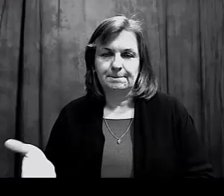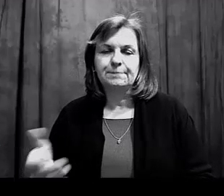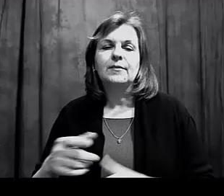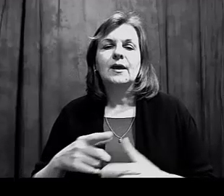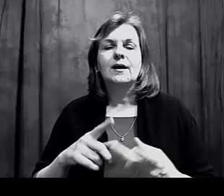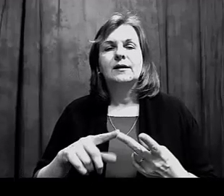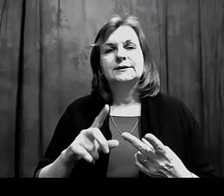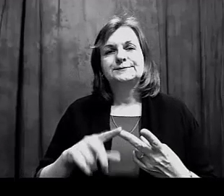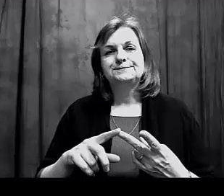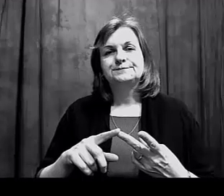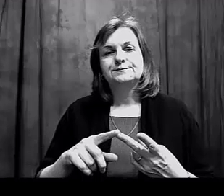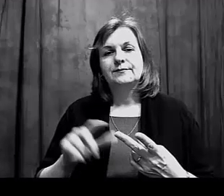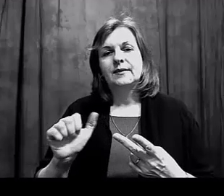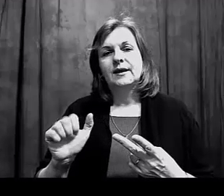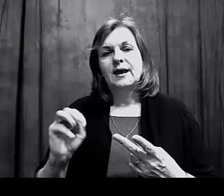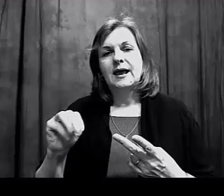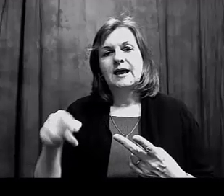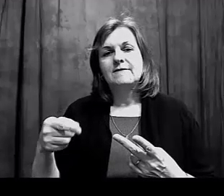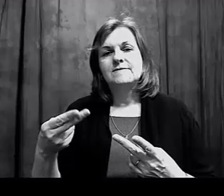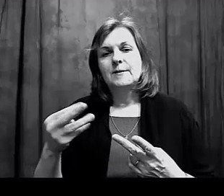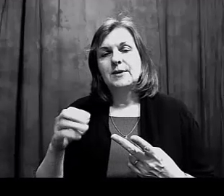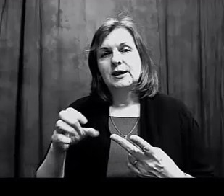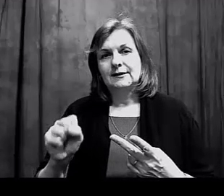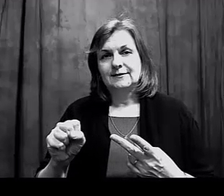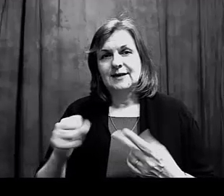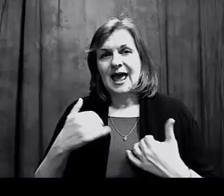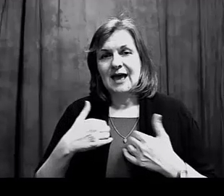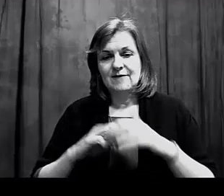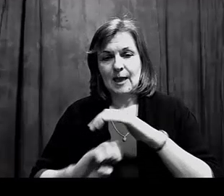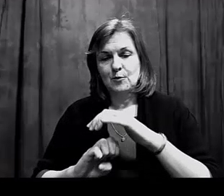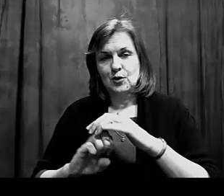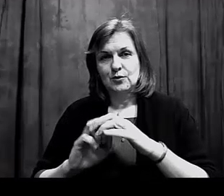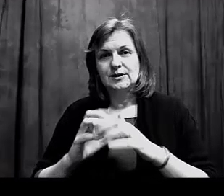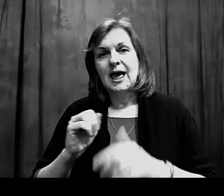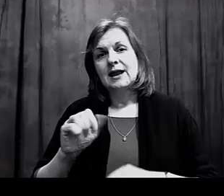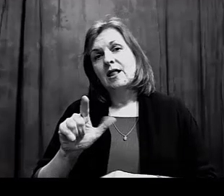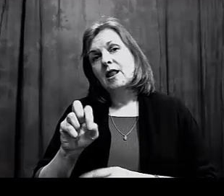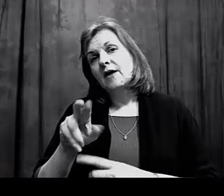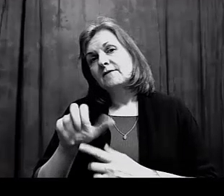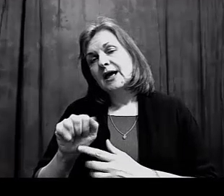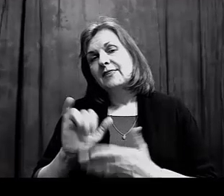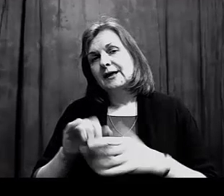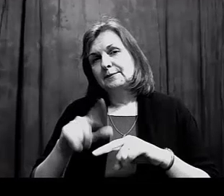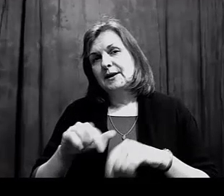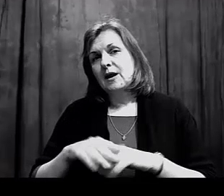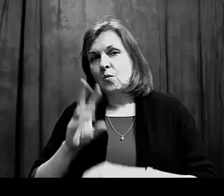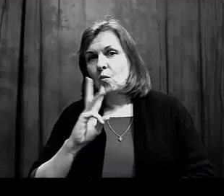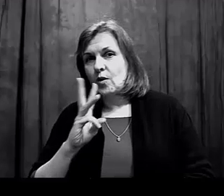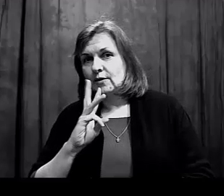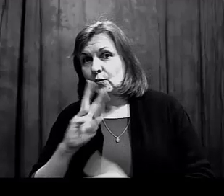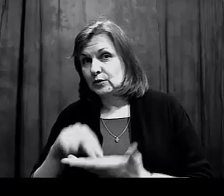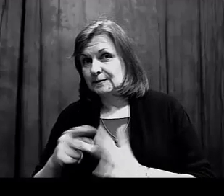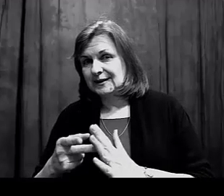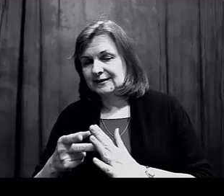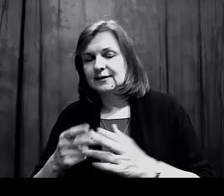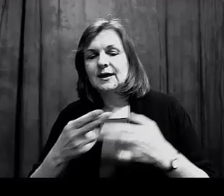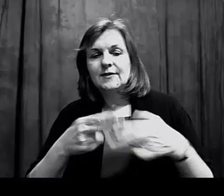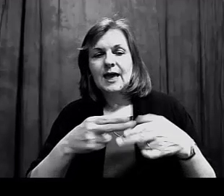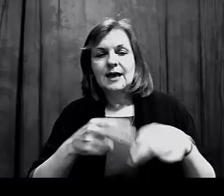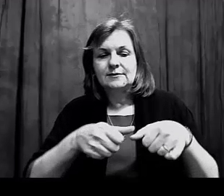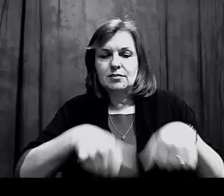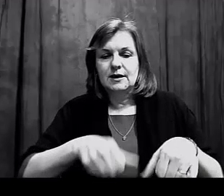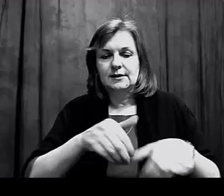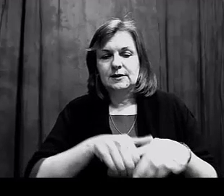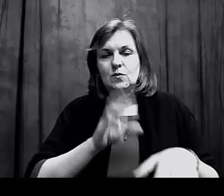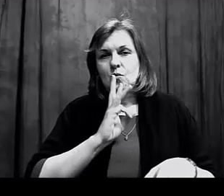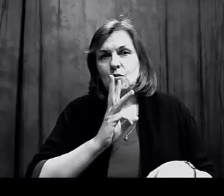suffocate. The other thing is they have fully aquatic embryos and larvae, meaning that they lay their eggs in the